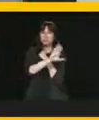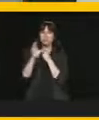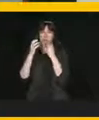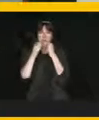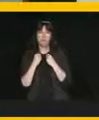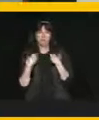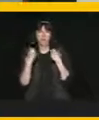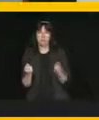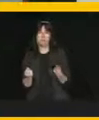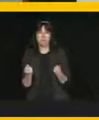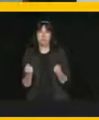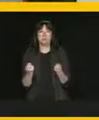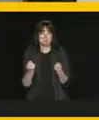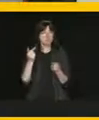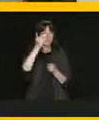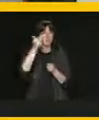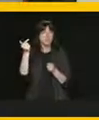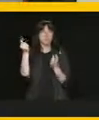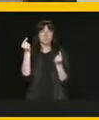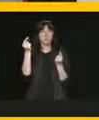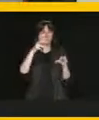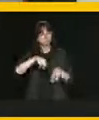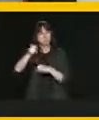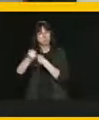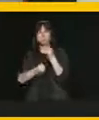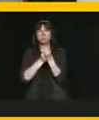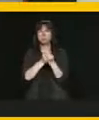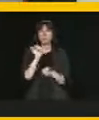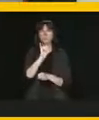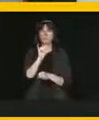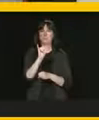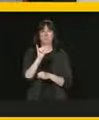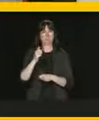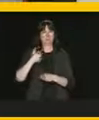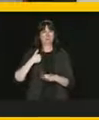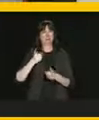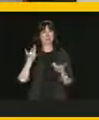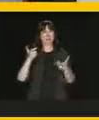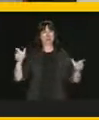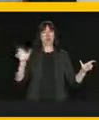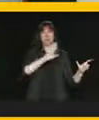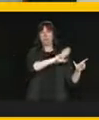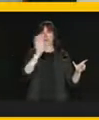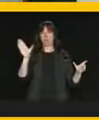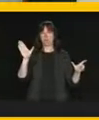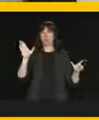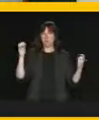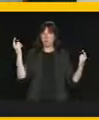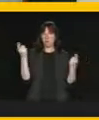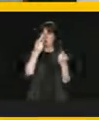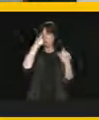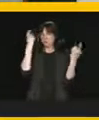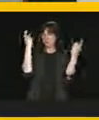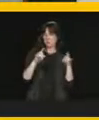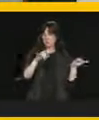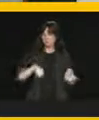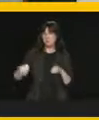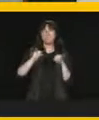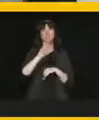governments across the country are stepping up as well. We're a big country and we don't always agree on everything. But right now,